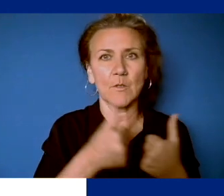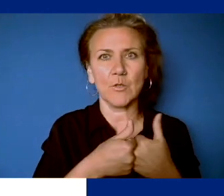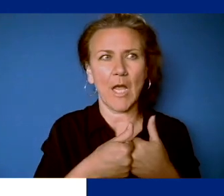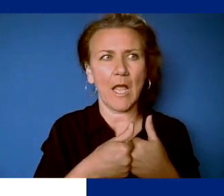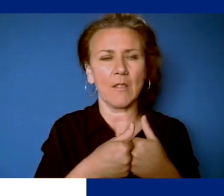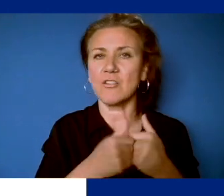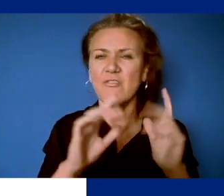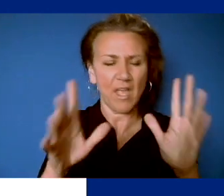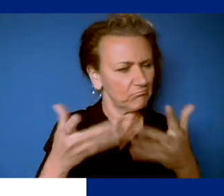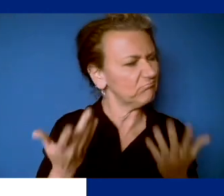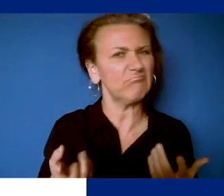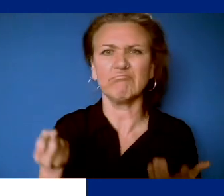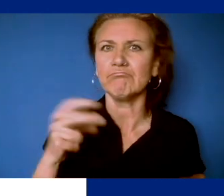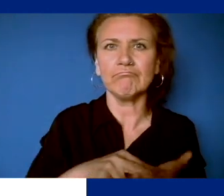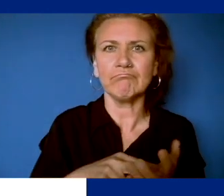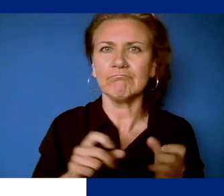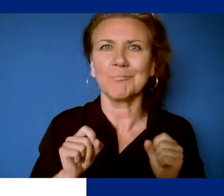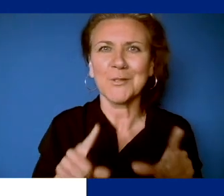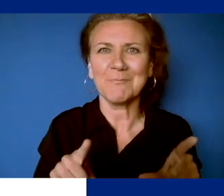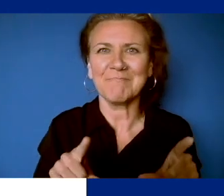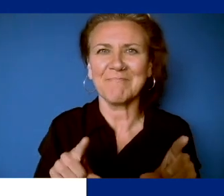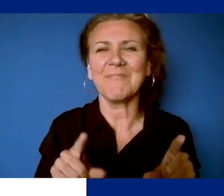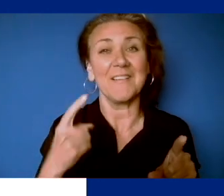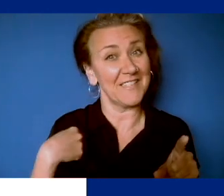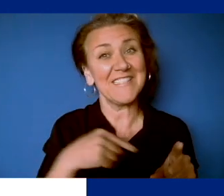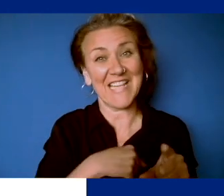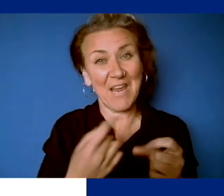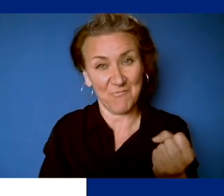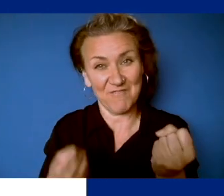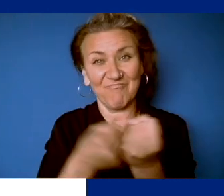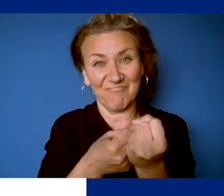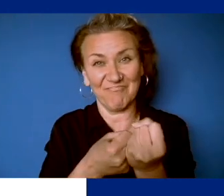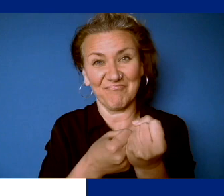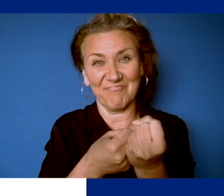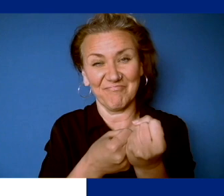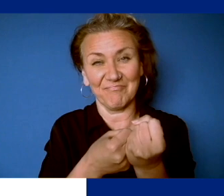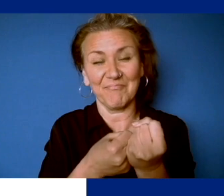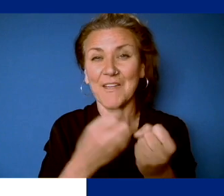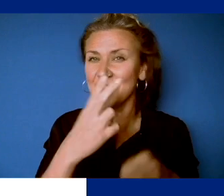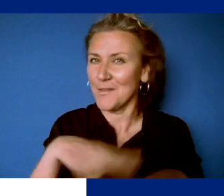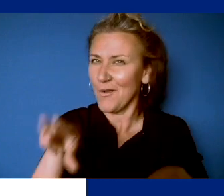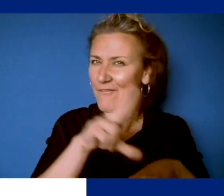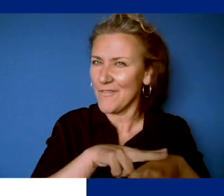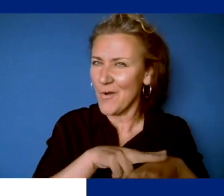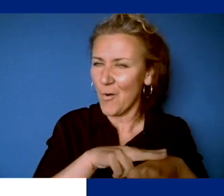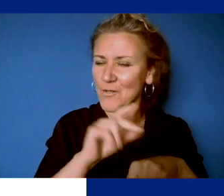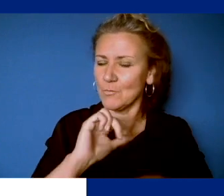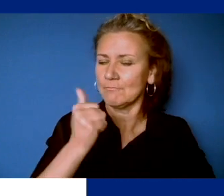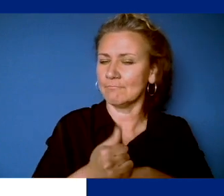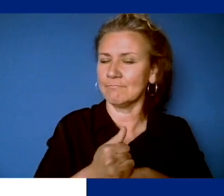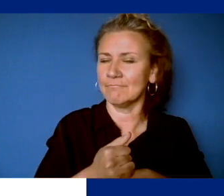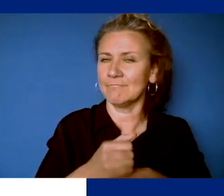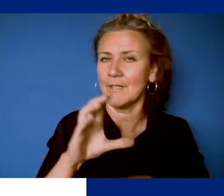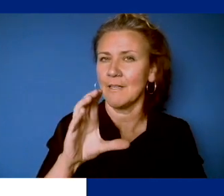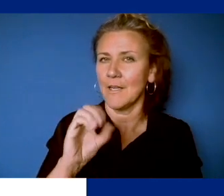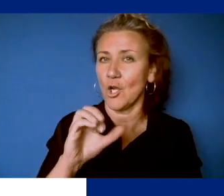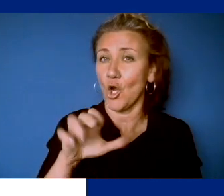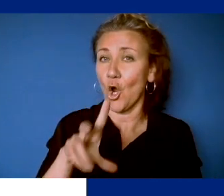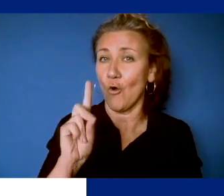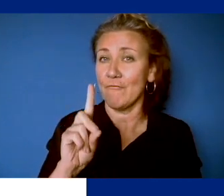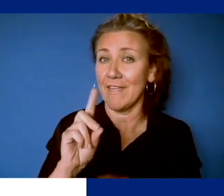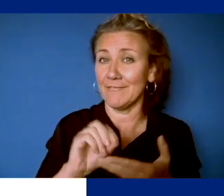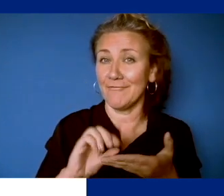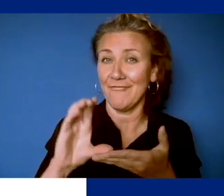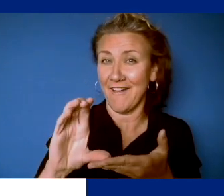up, they respond more. And so do we. So of course, we created a COVID